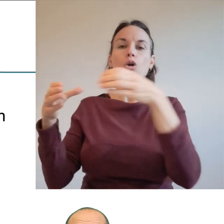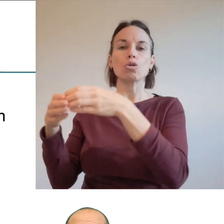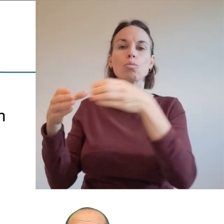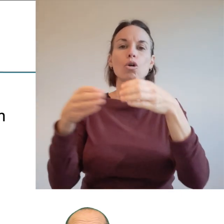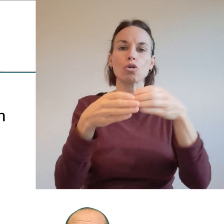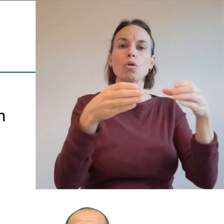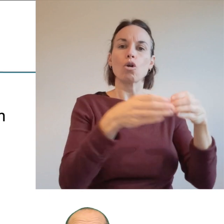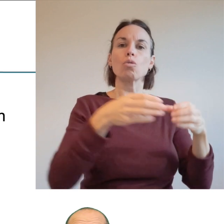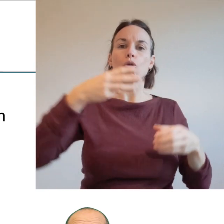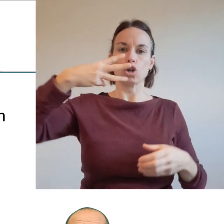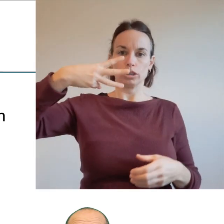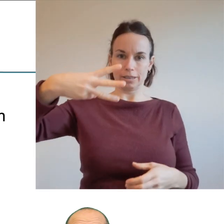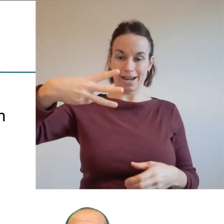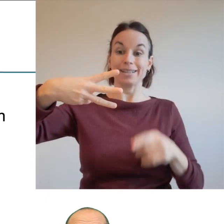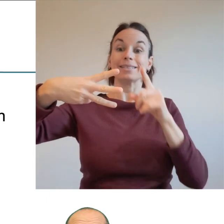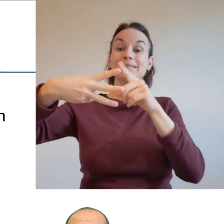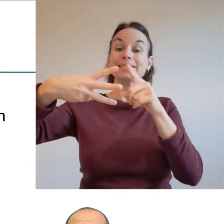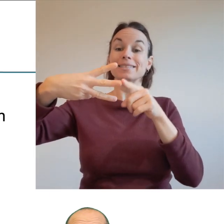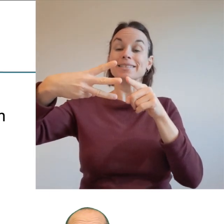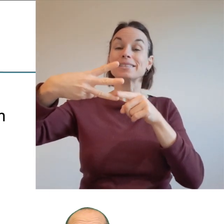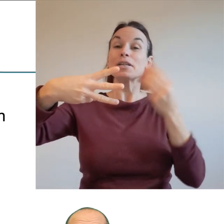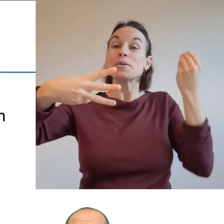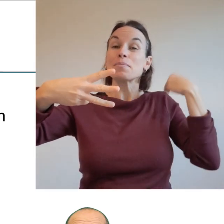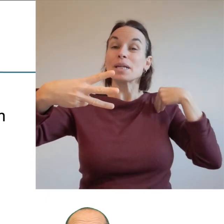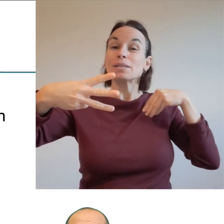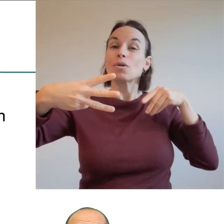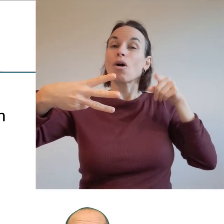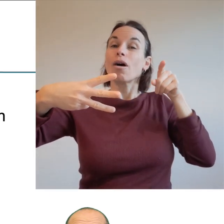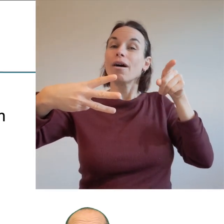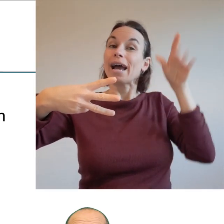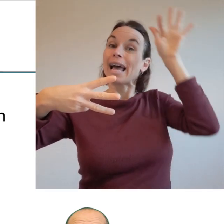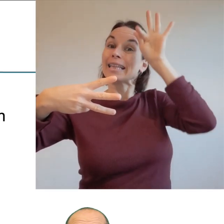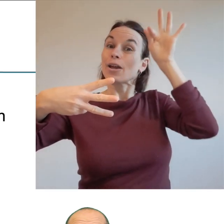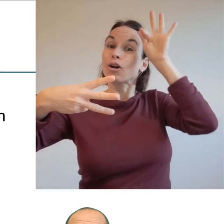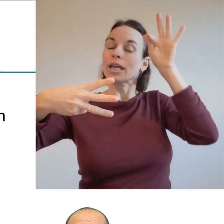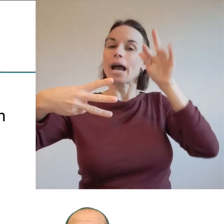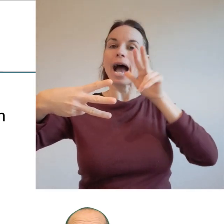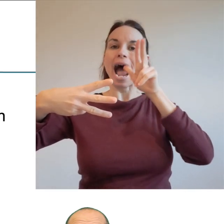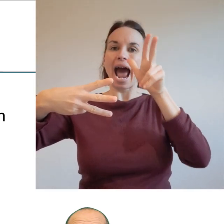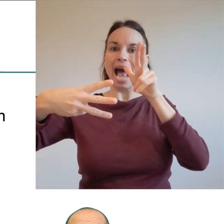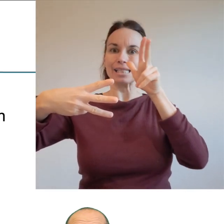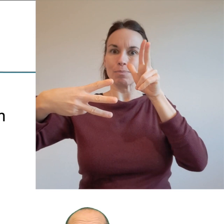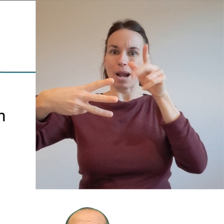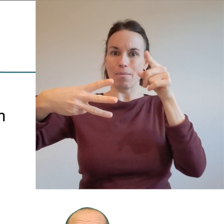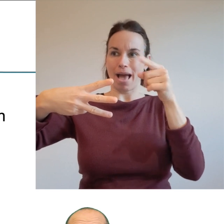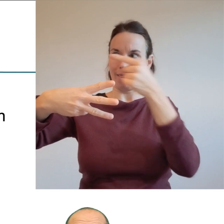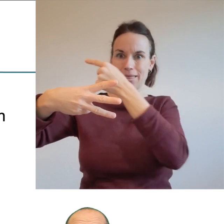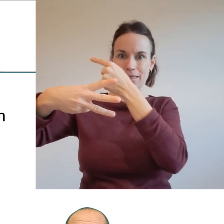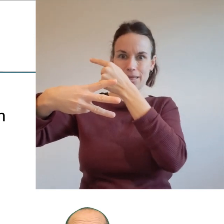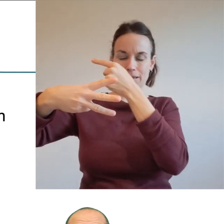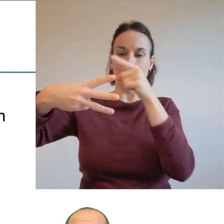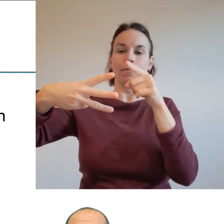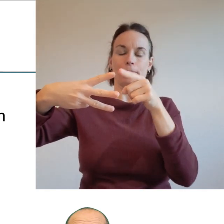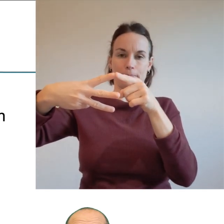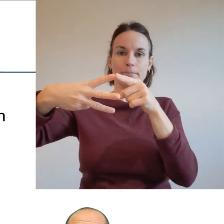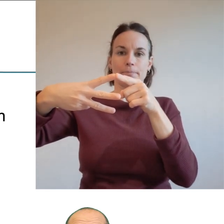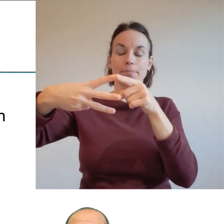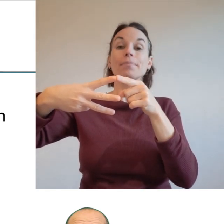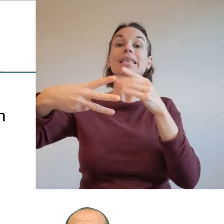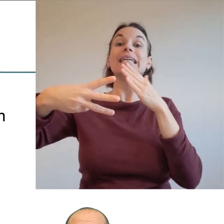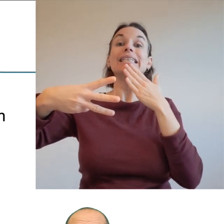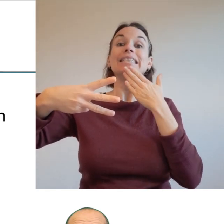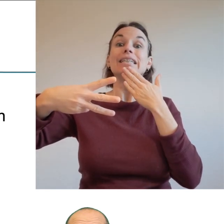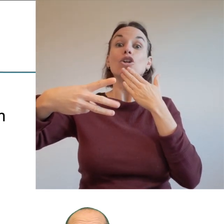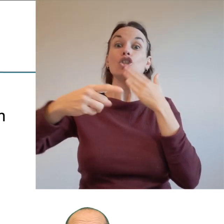However, this variety may be reduced to the main strategies discussed in Haspelmann's typology of indefinites.